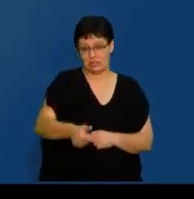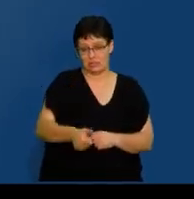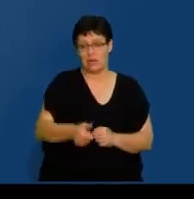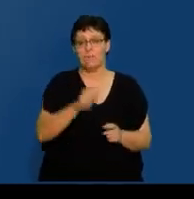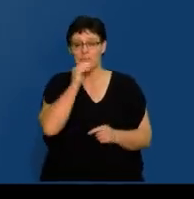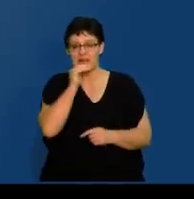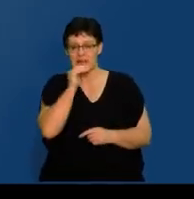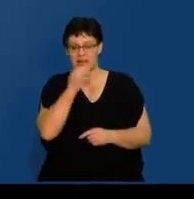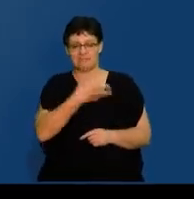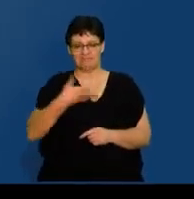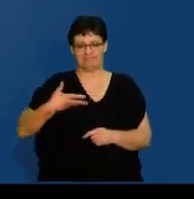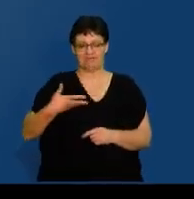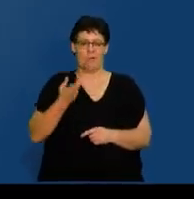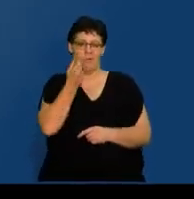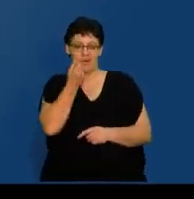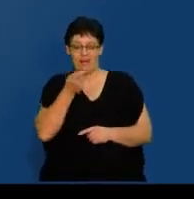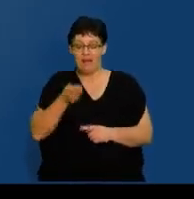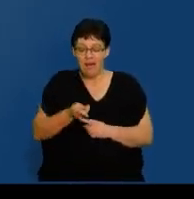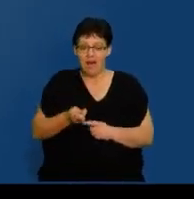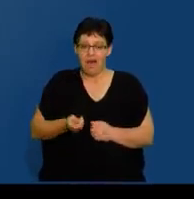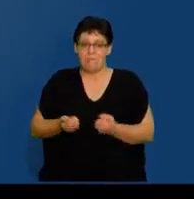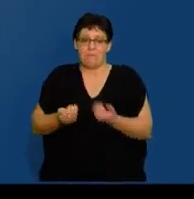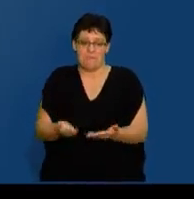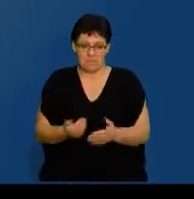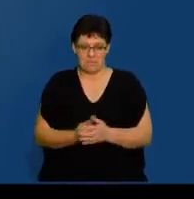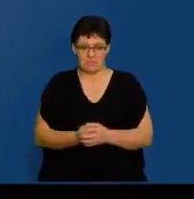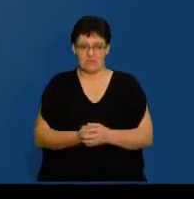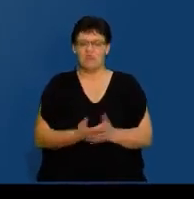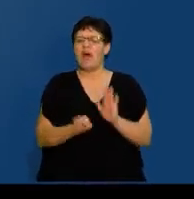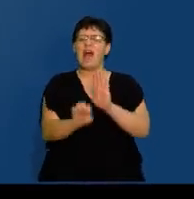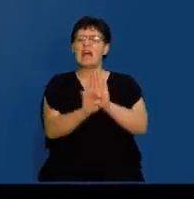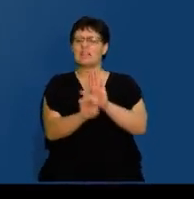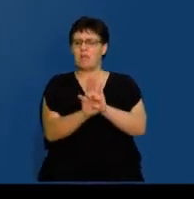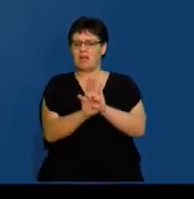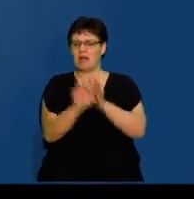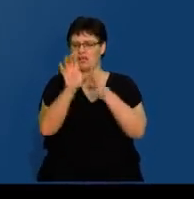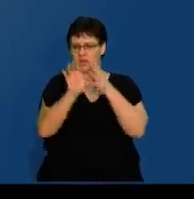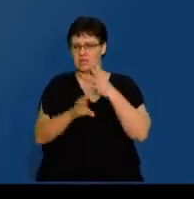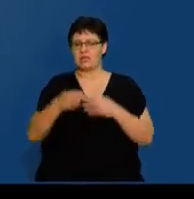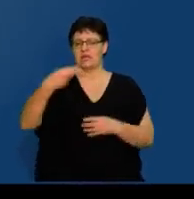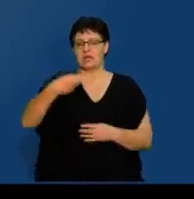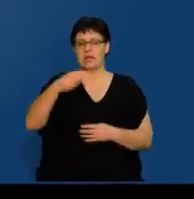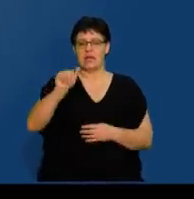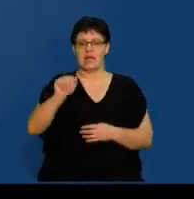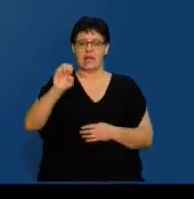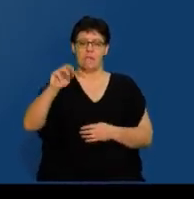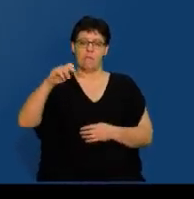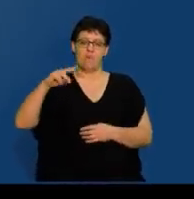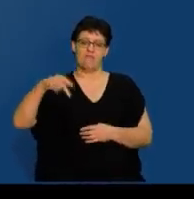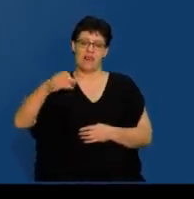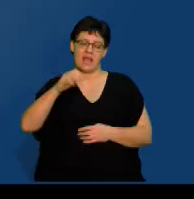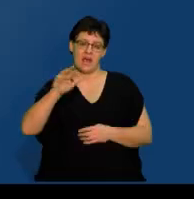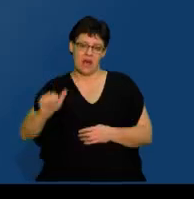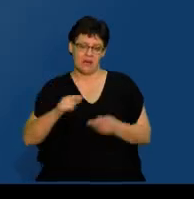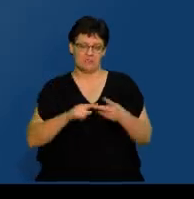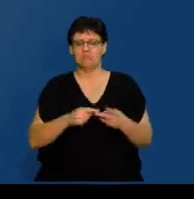of sex-linked characteristics. An example of a sex-linked characteristic is hemophilia. Other examples include